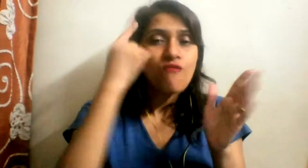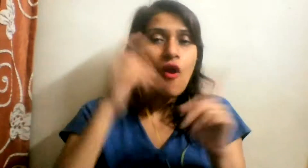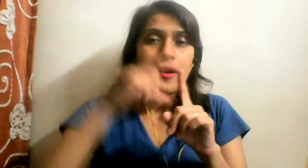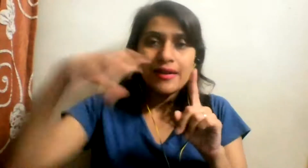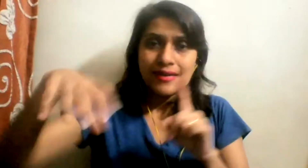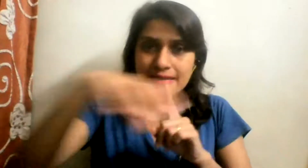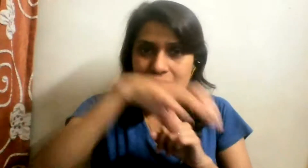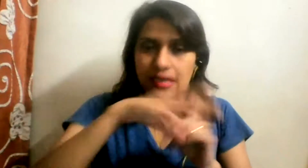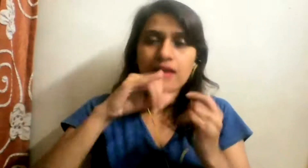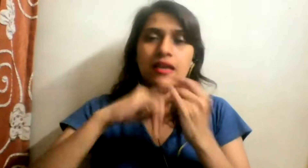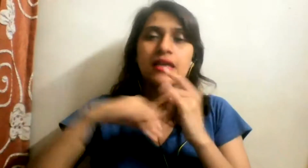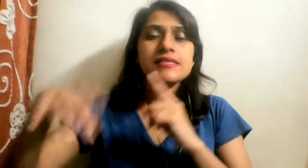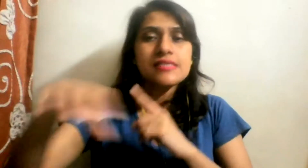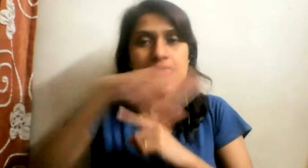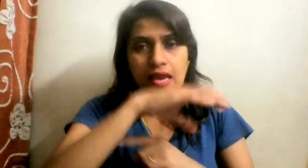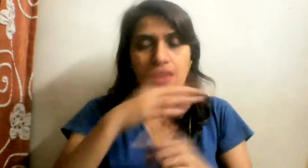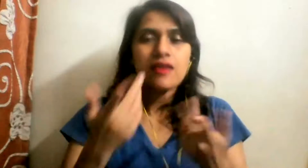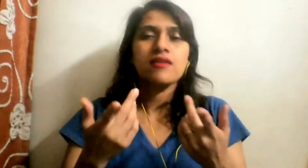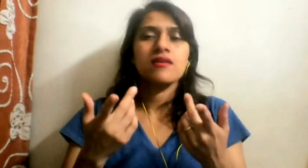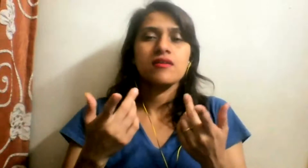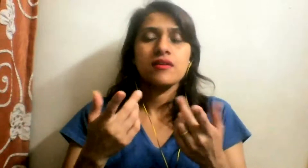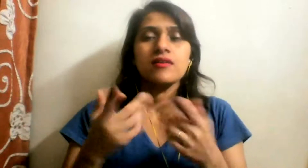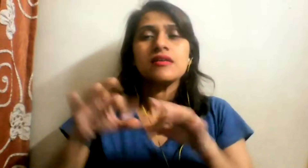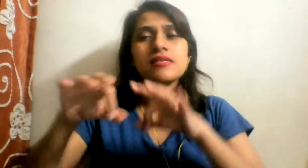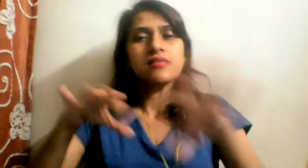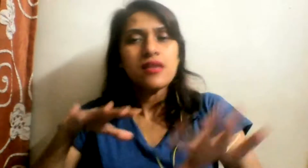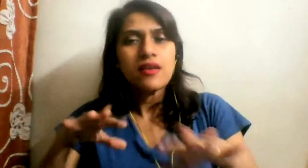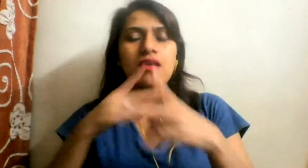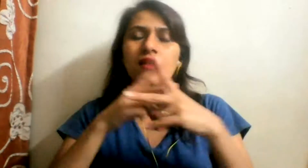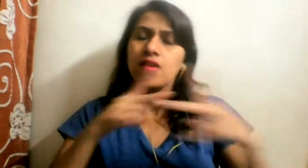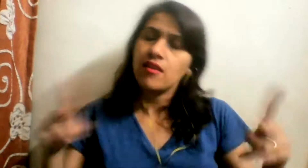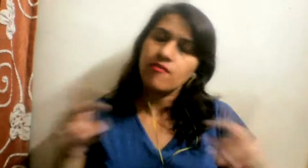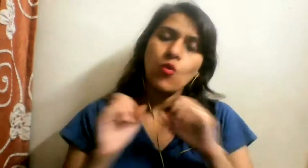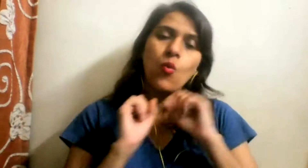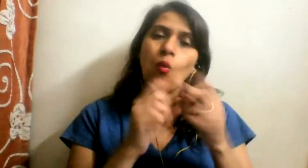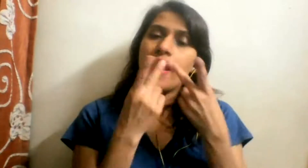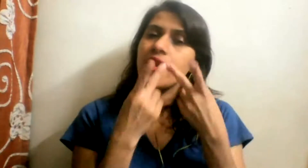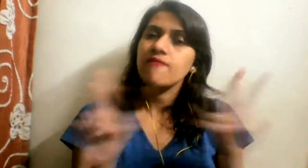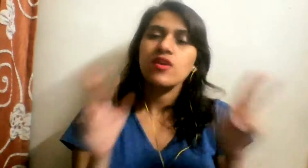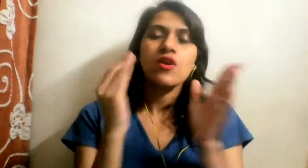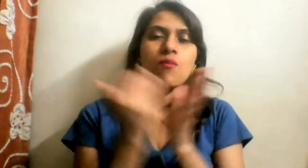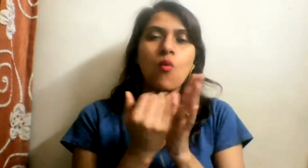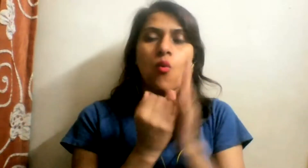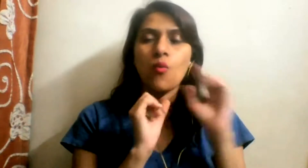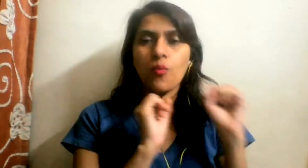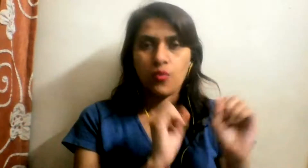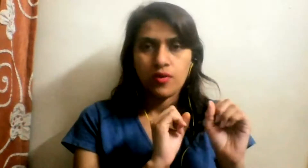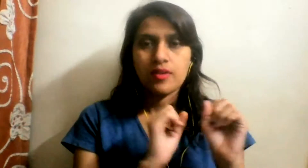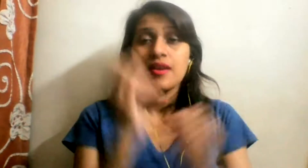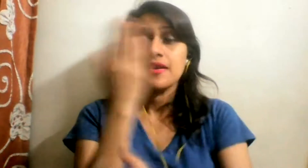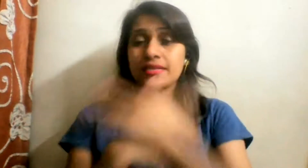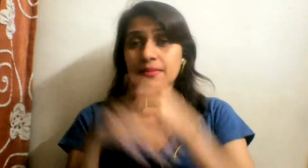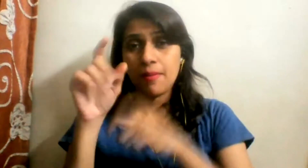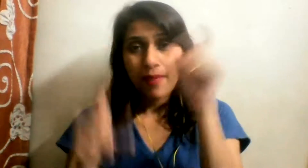also, and at different places they have at the taluk level also, where people with disabilities and